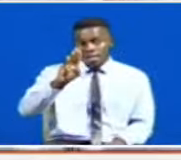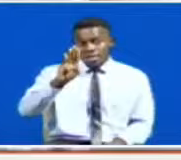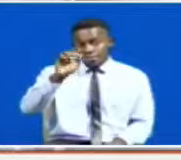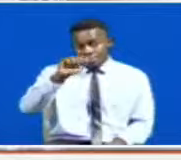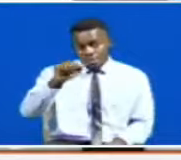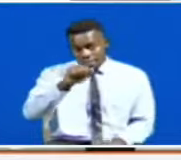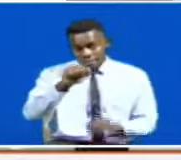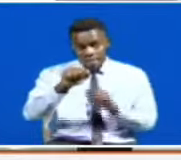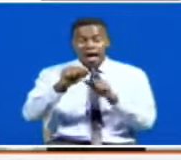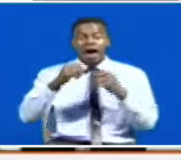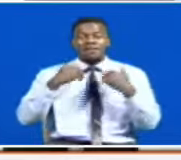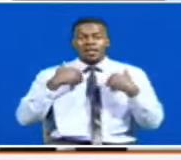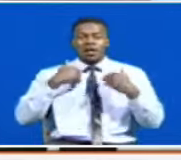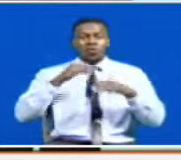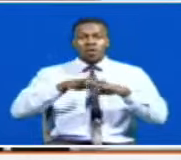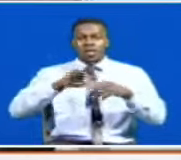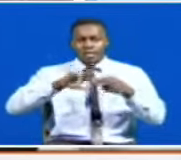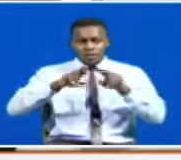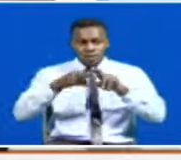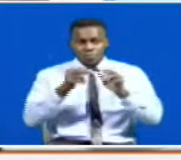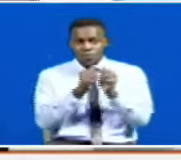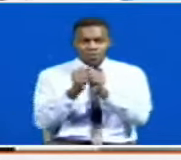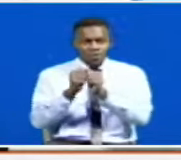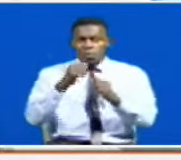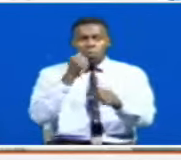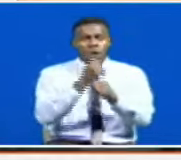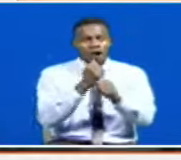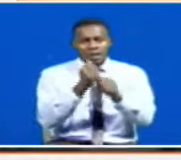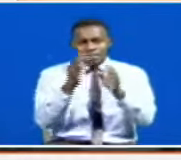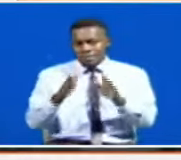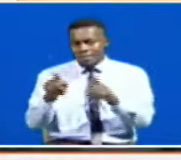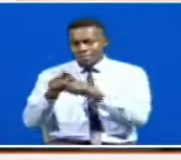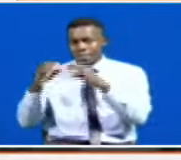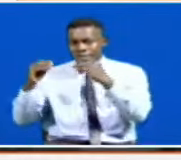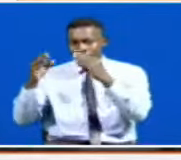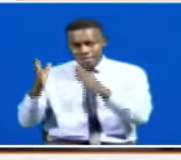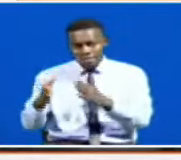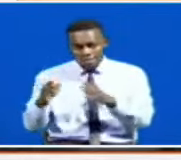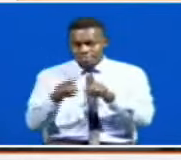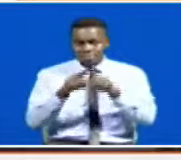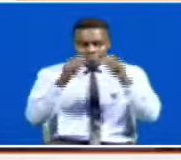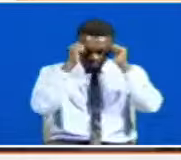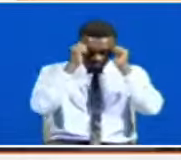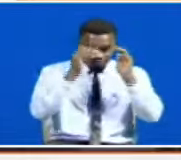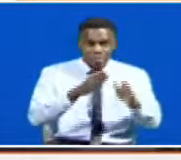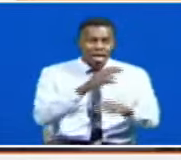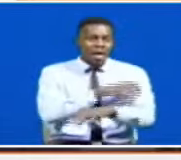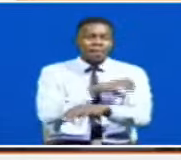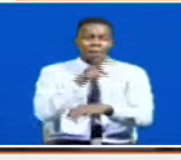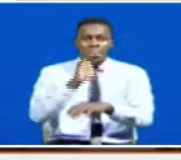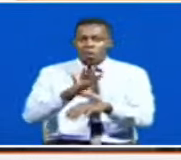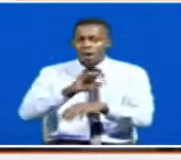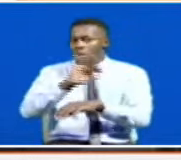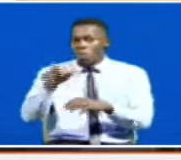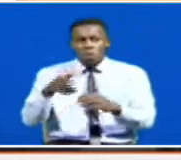uhusiano aliyokuwa nayo marehemu Lizzie wafanyikazi na wanafunzi. She has empowered everybody.